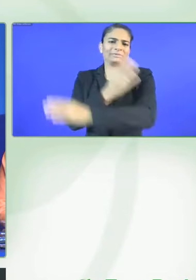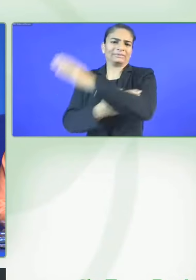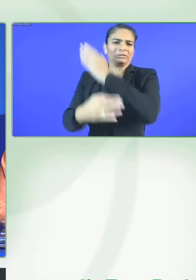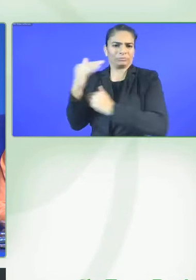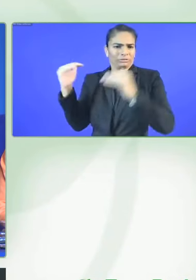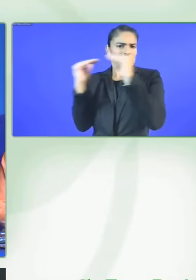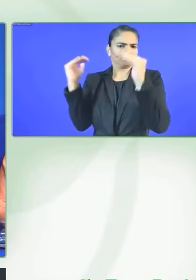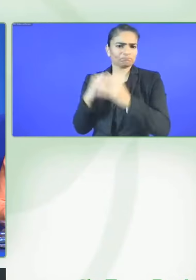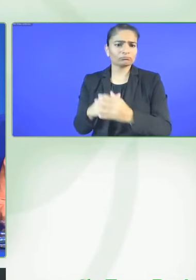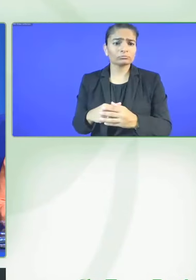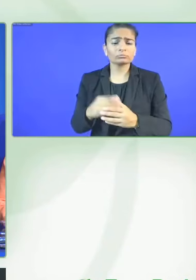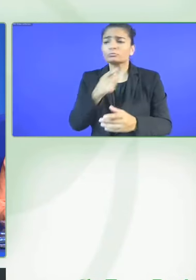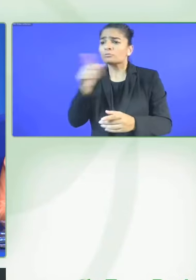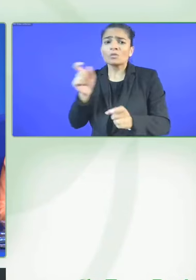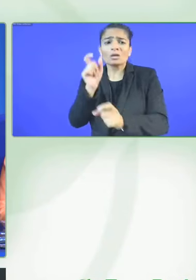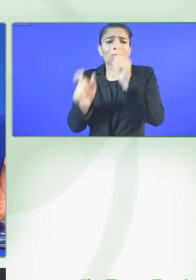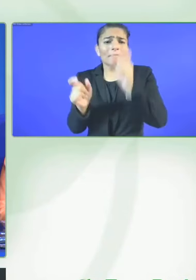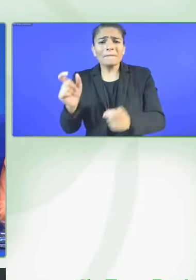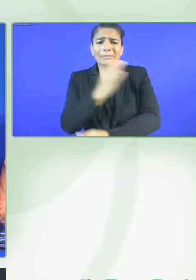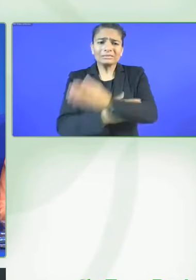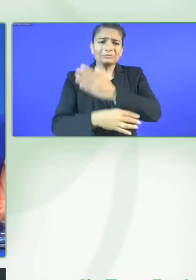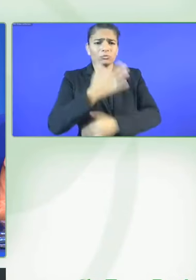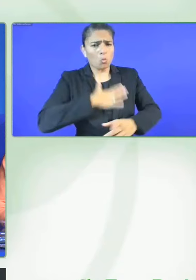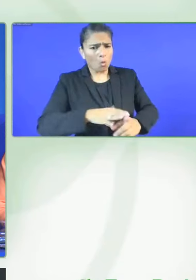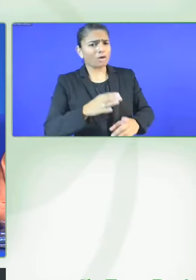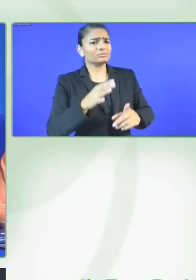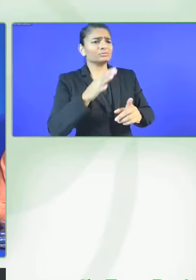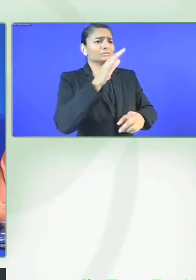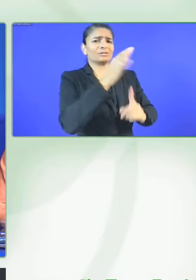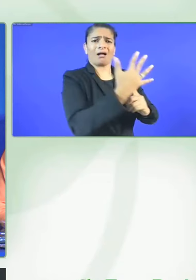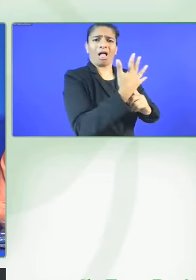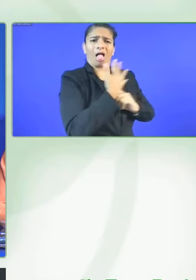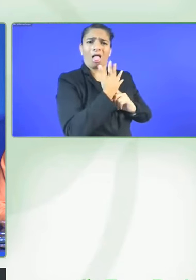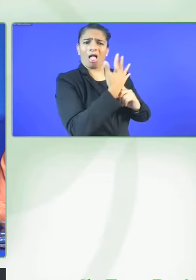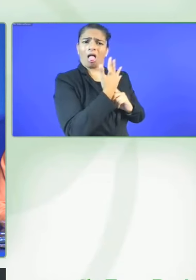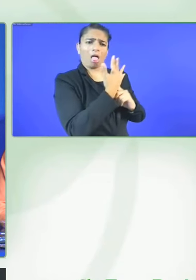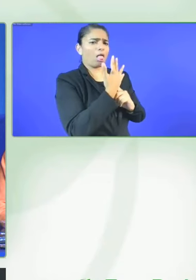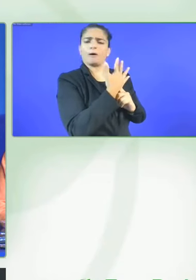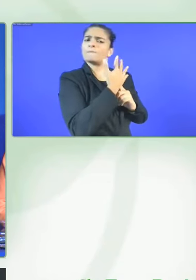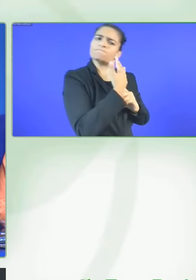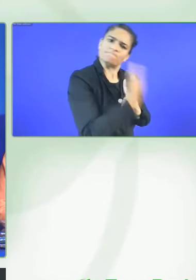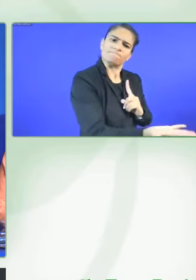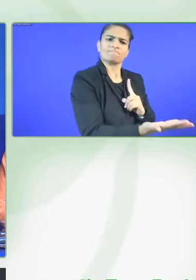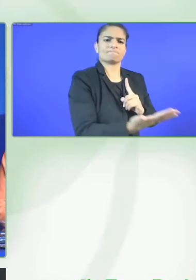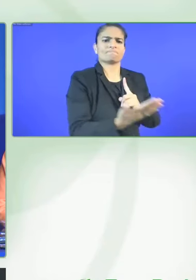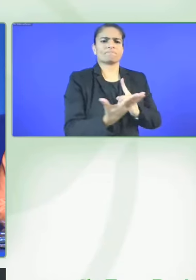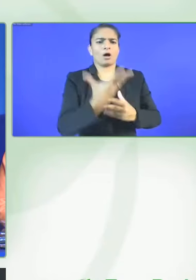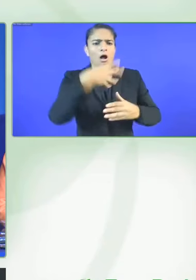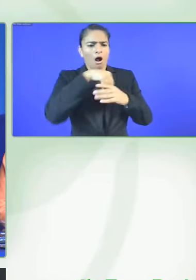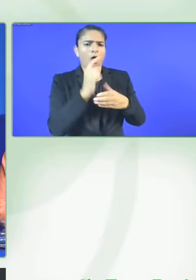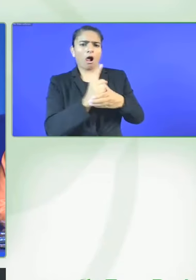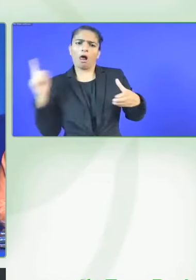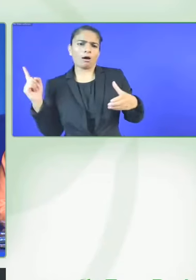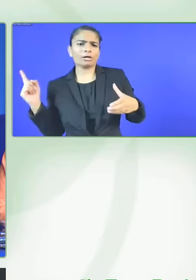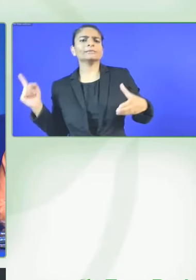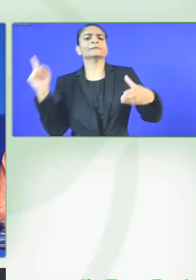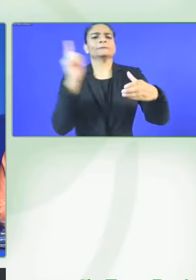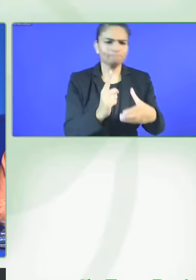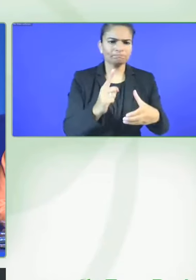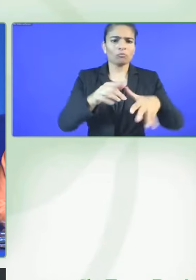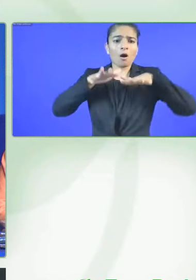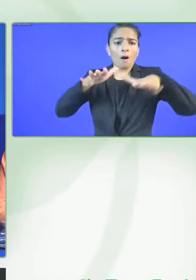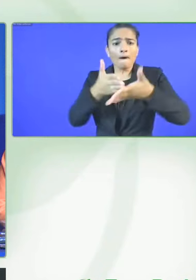disabilities. When the law was initially passed, given the perception that the entire notion in